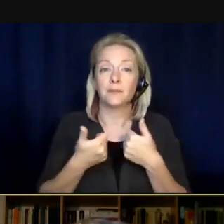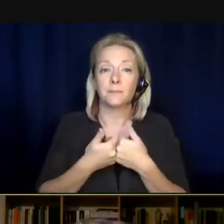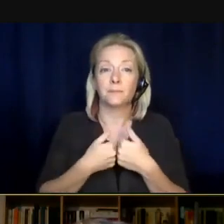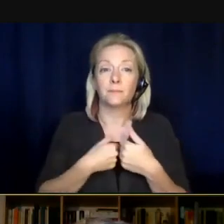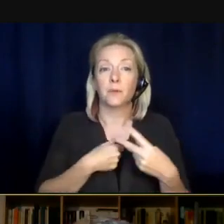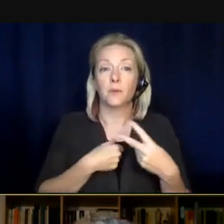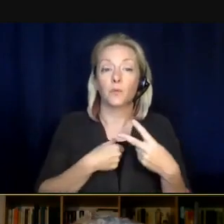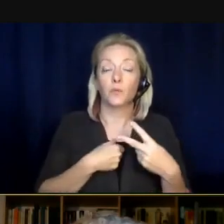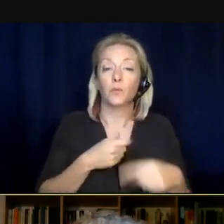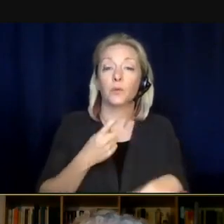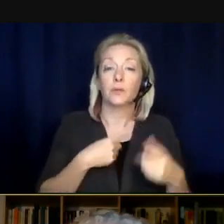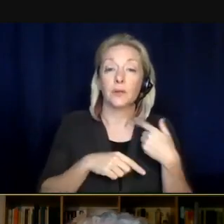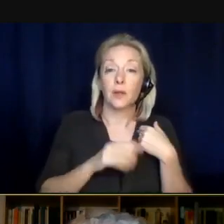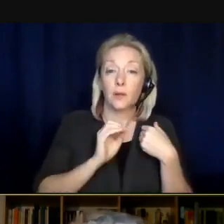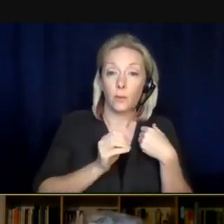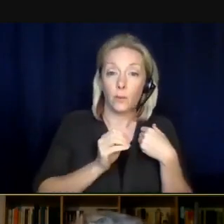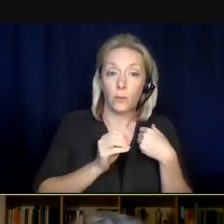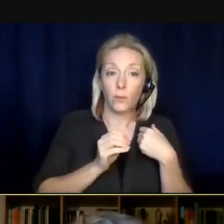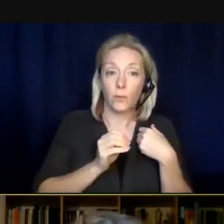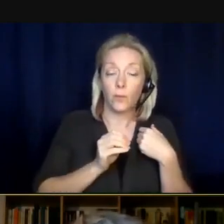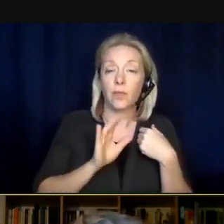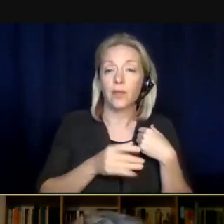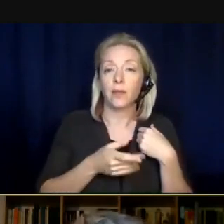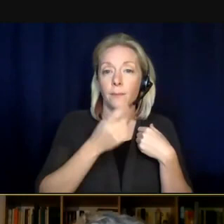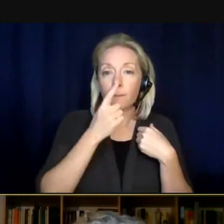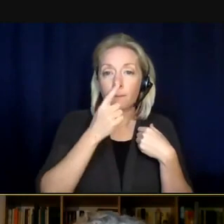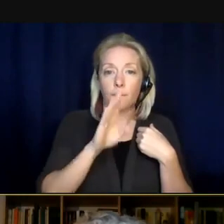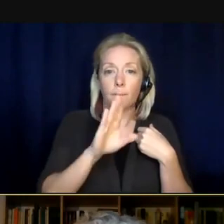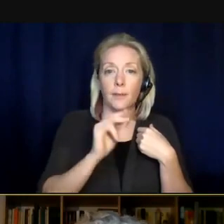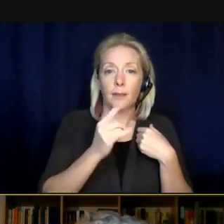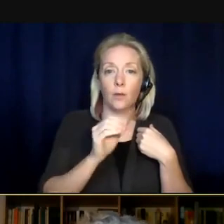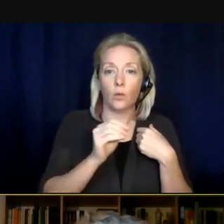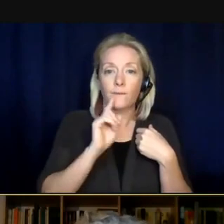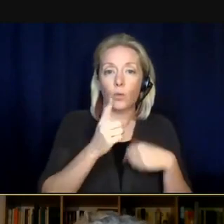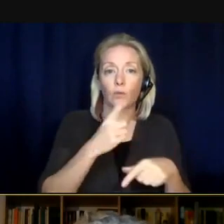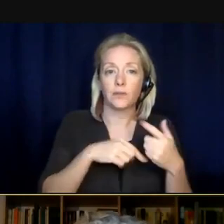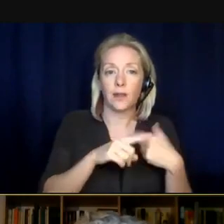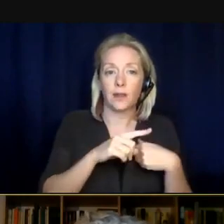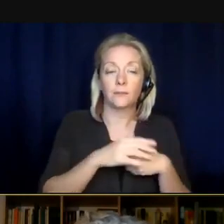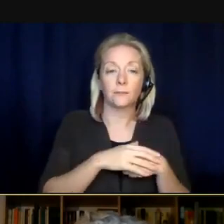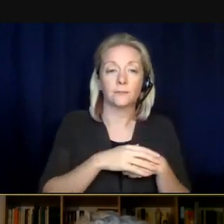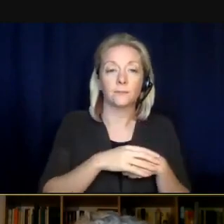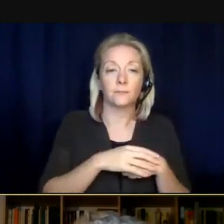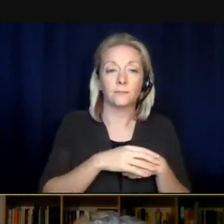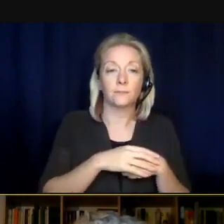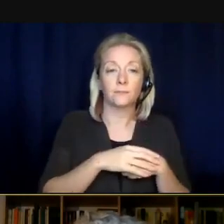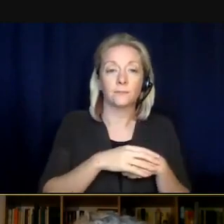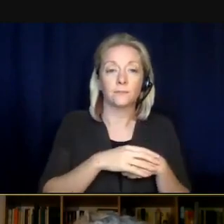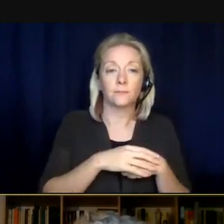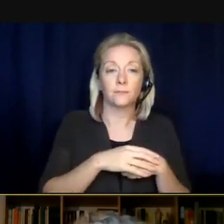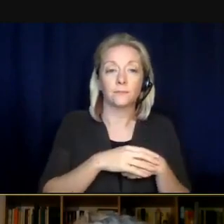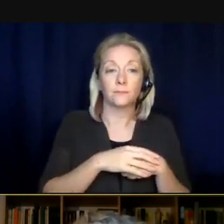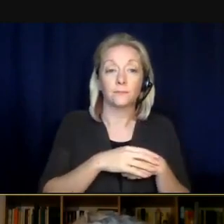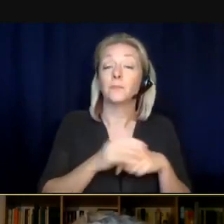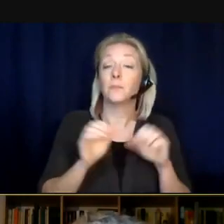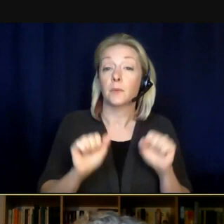here, Sino. So this is sign language bingo. And you'll notice you can play this using the